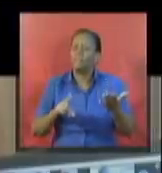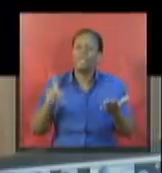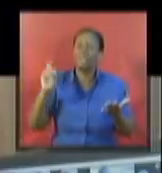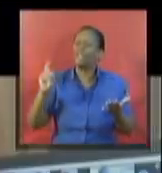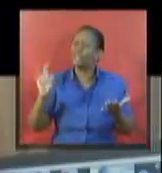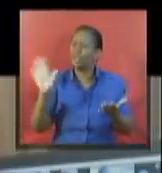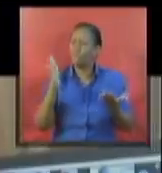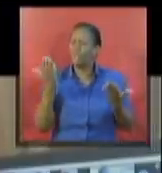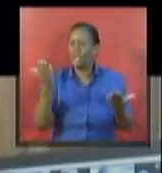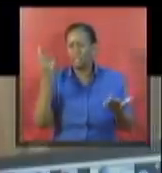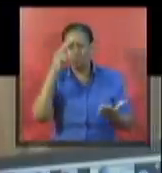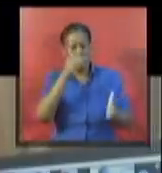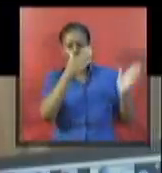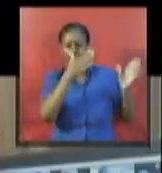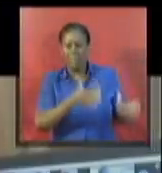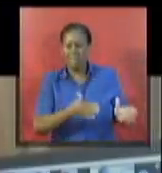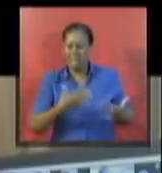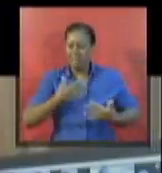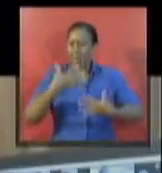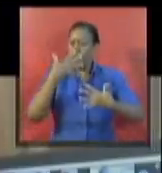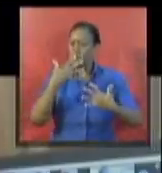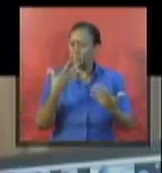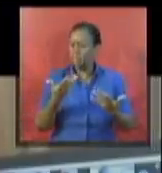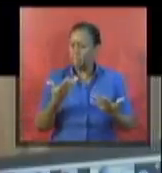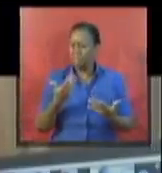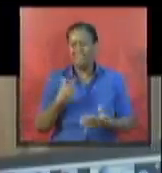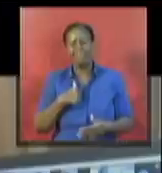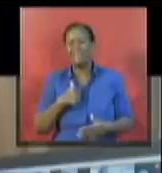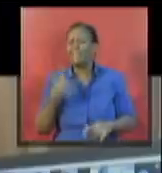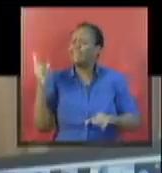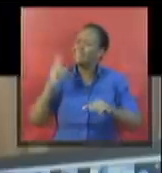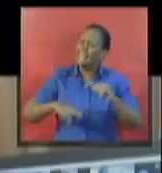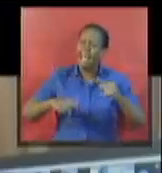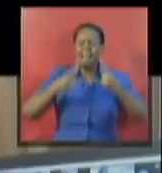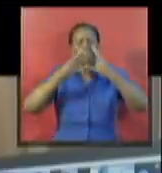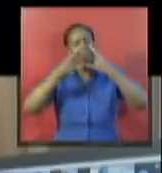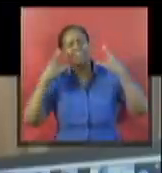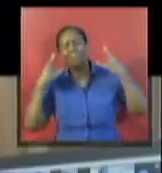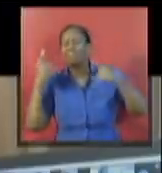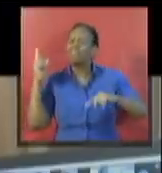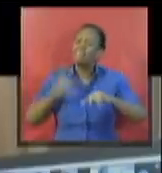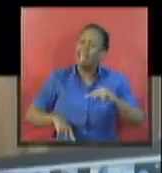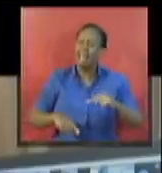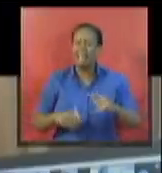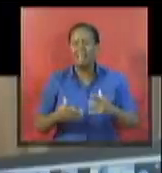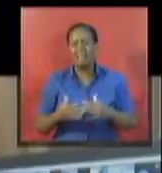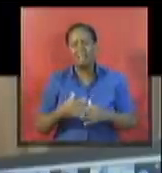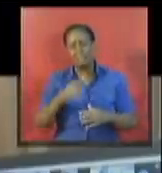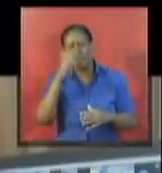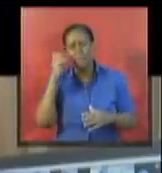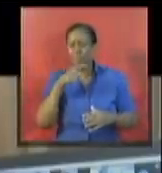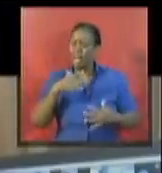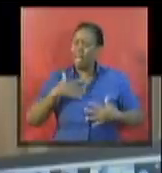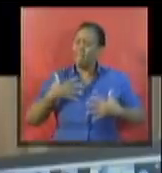service? She claims that she cannot wear or she cannot be masked for obvious health reasons and may have been denied